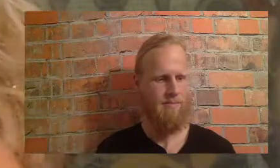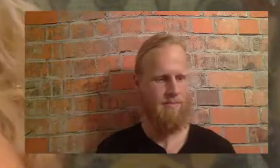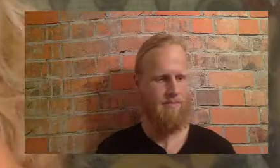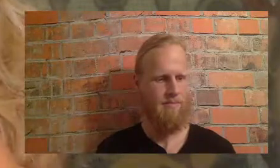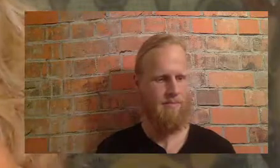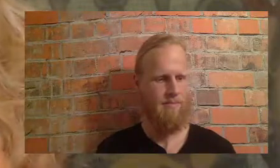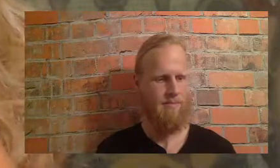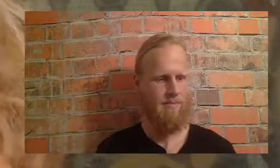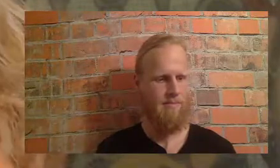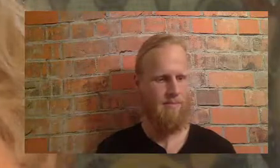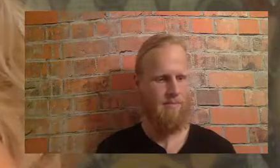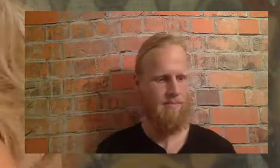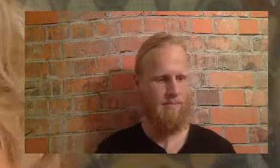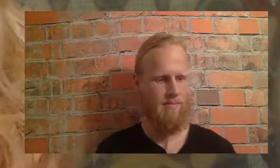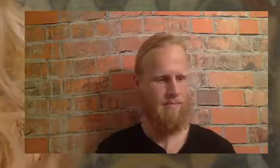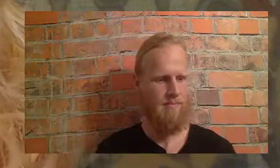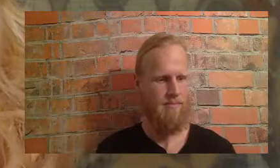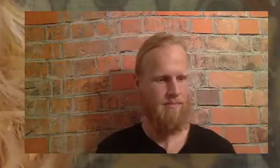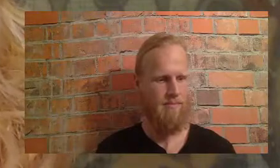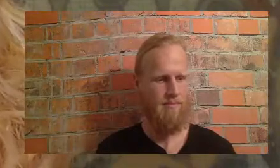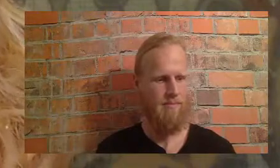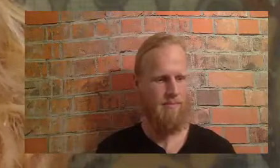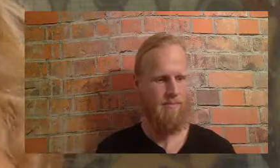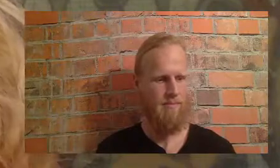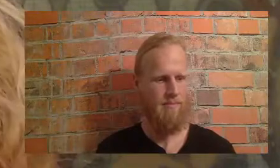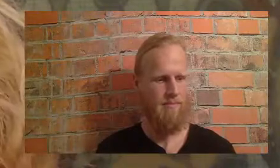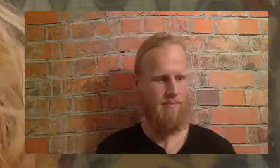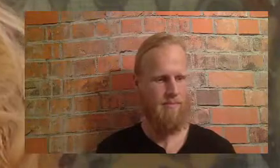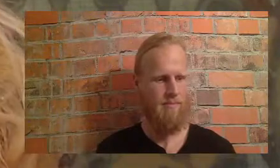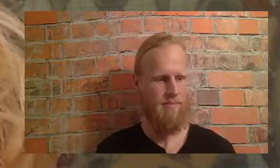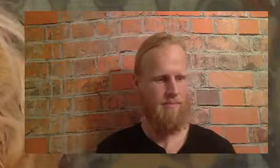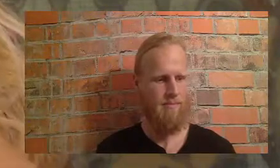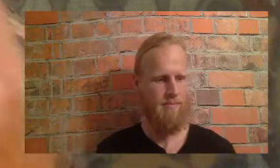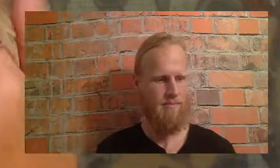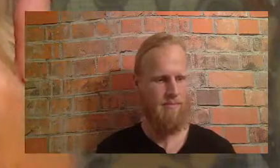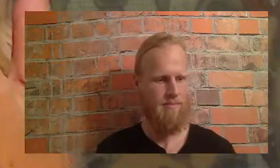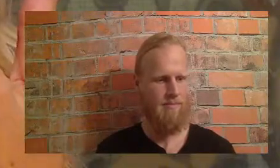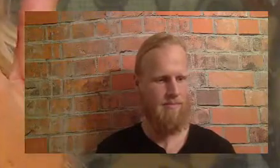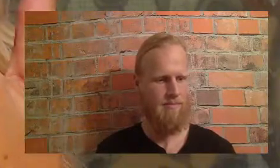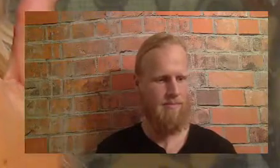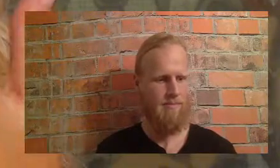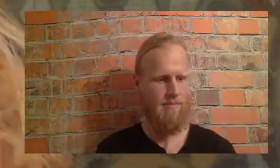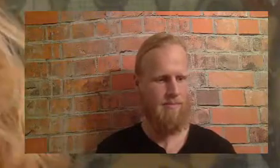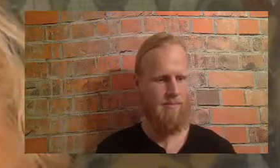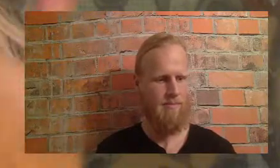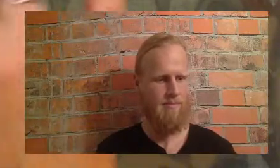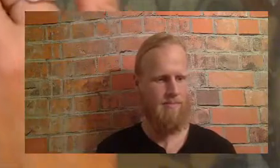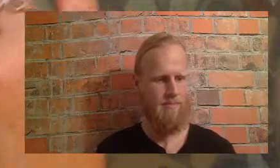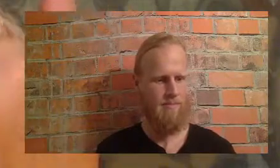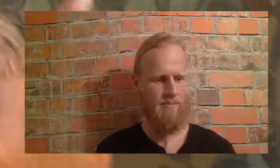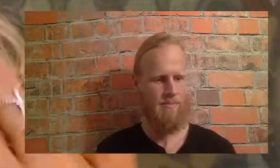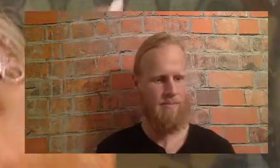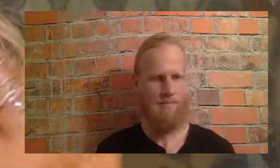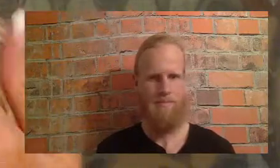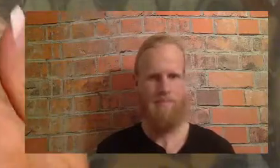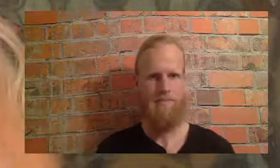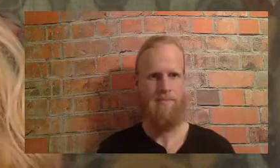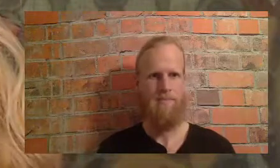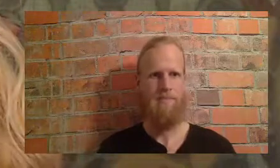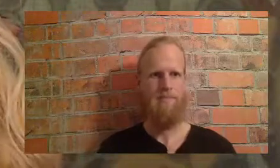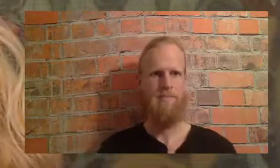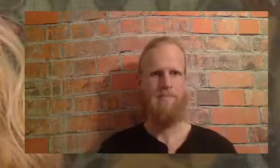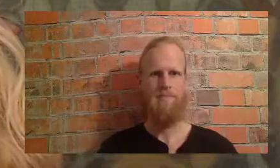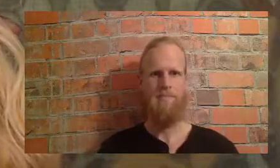be acknowledging and empathizing, giving forgiveness and compassion to what's happened